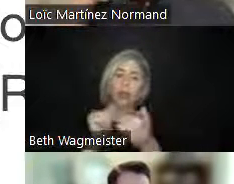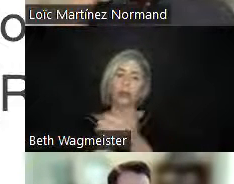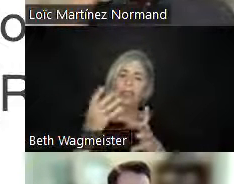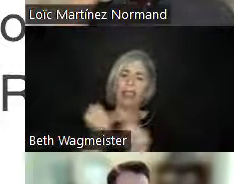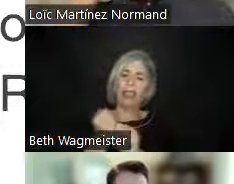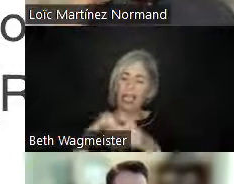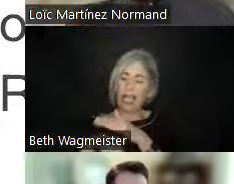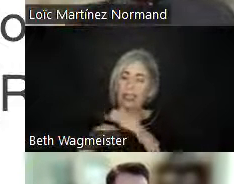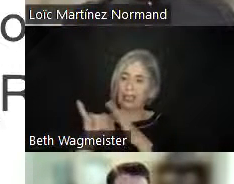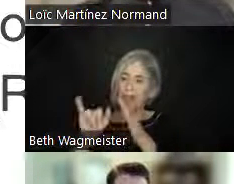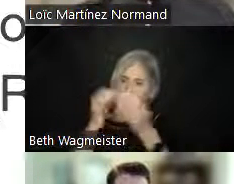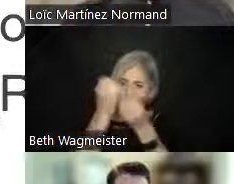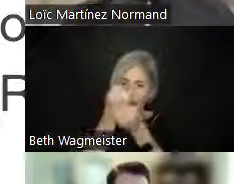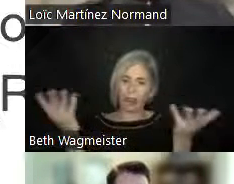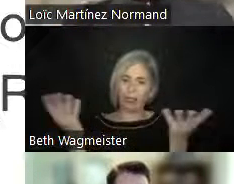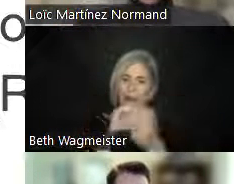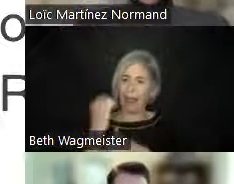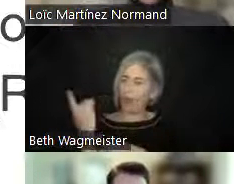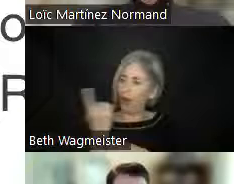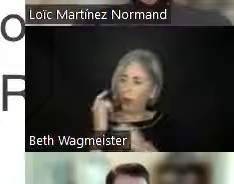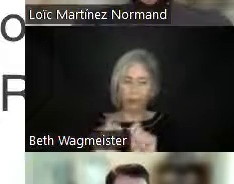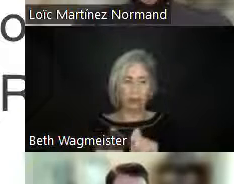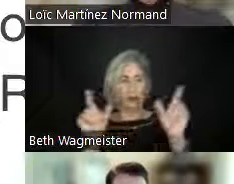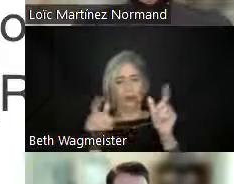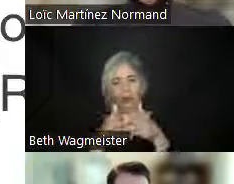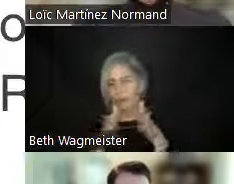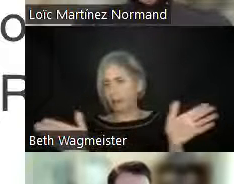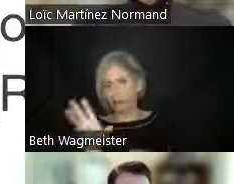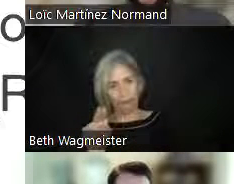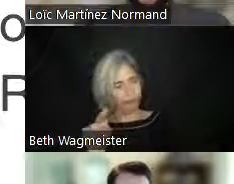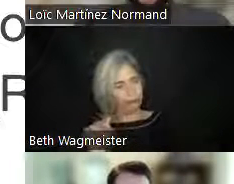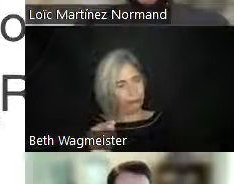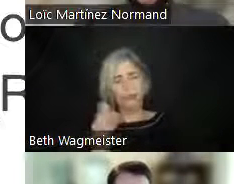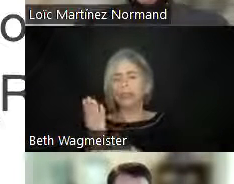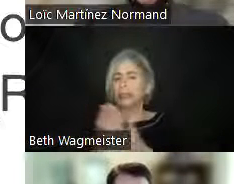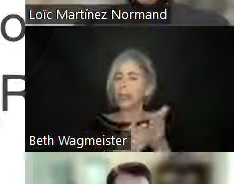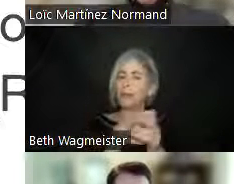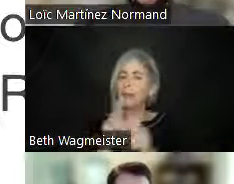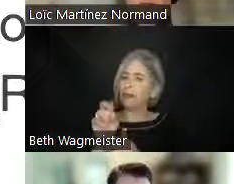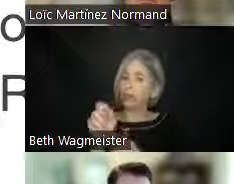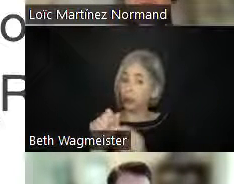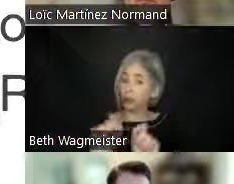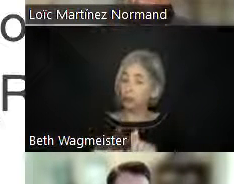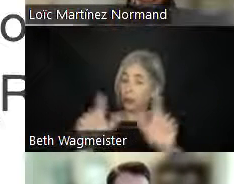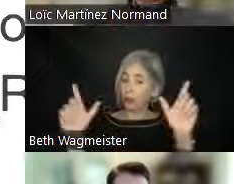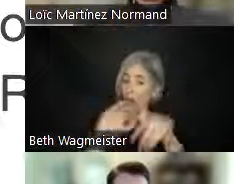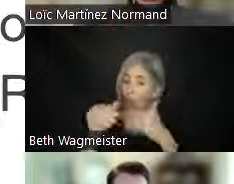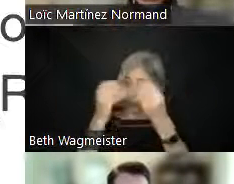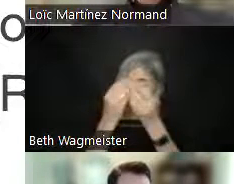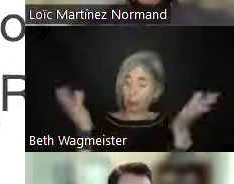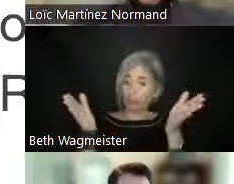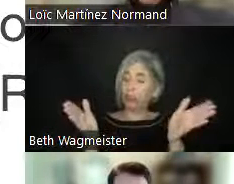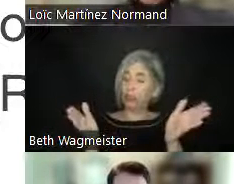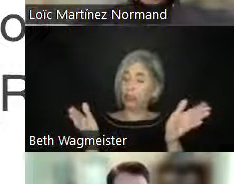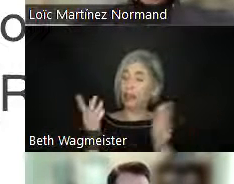to that information. They aren't always posted publicly. Some, of course, some vendors do post all of their information publicly.